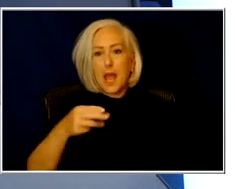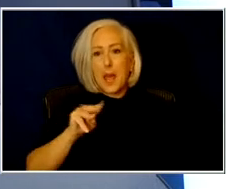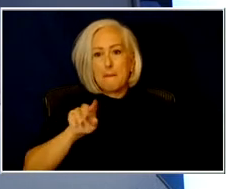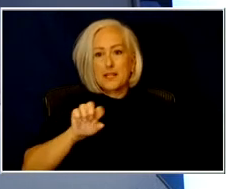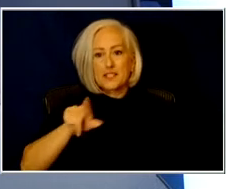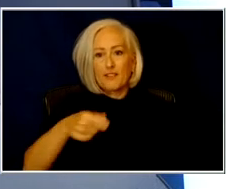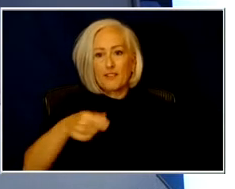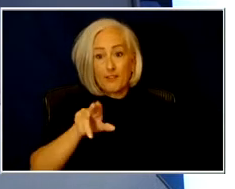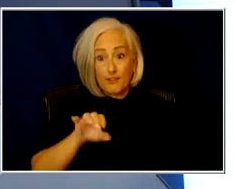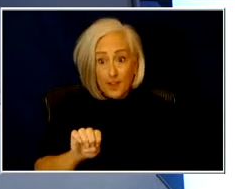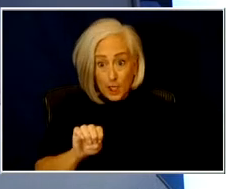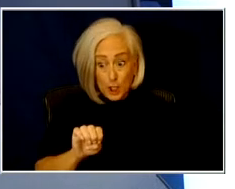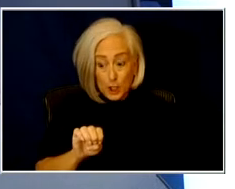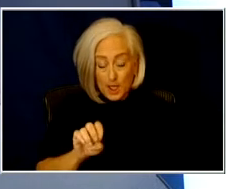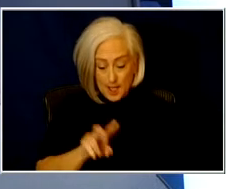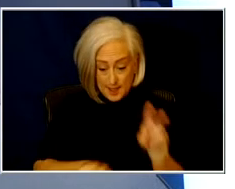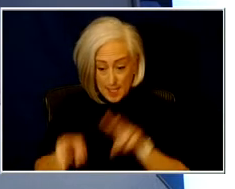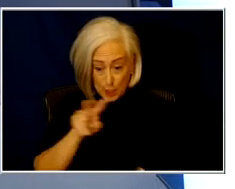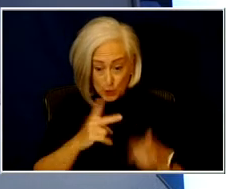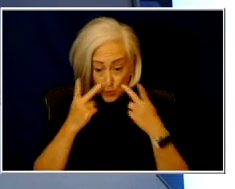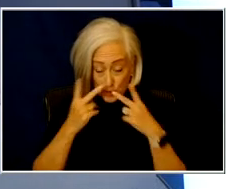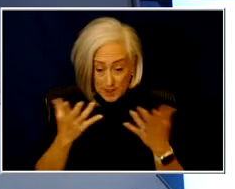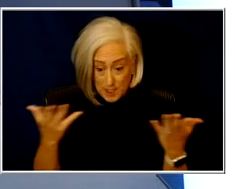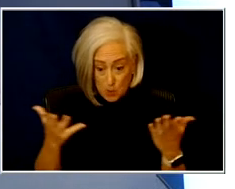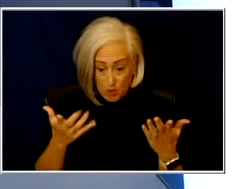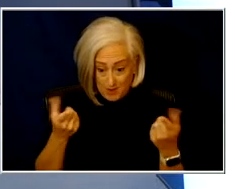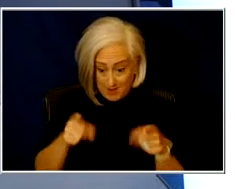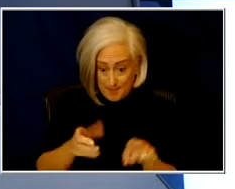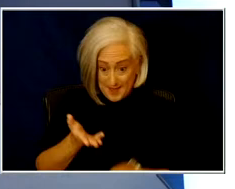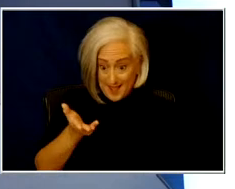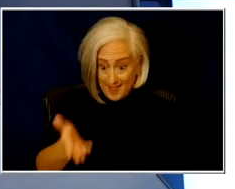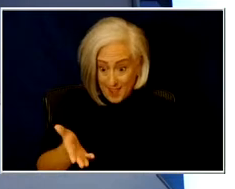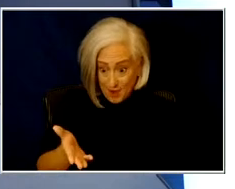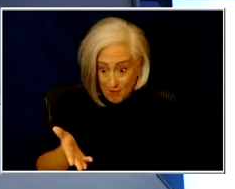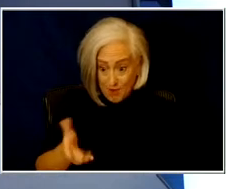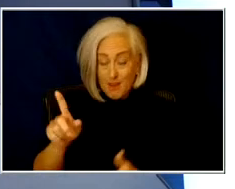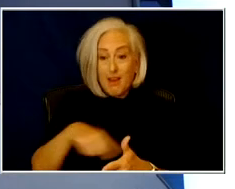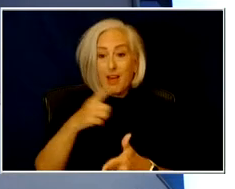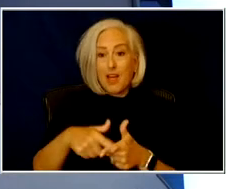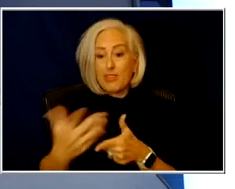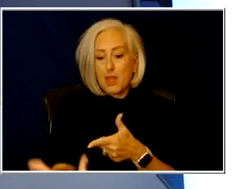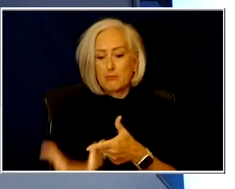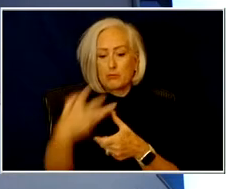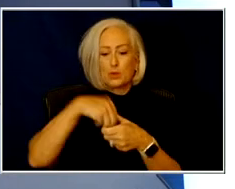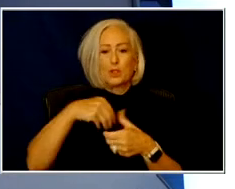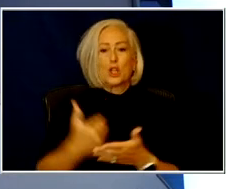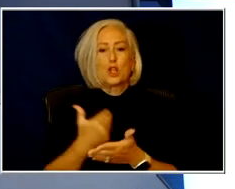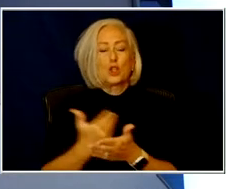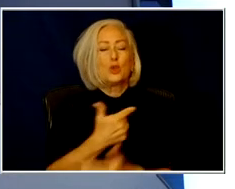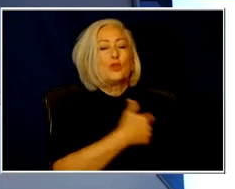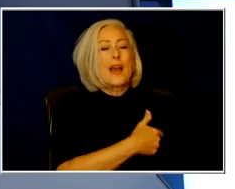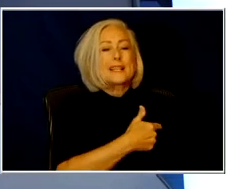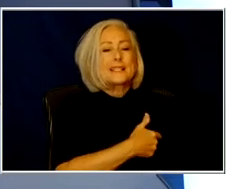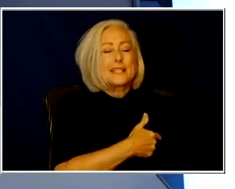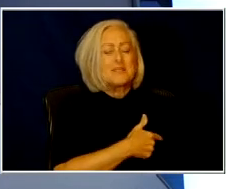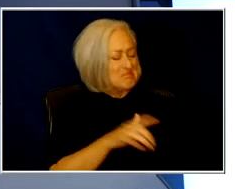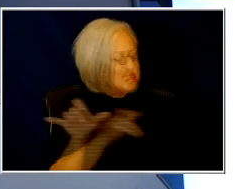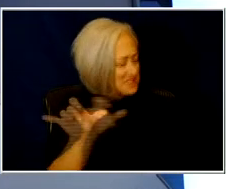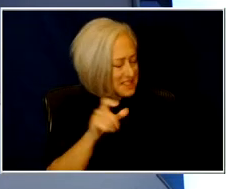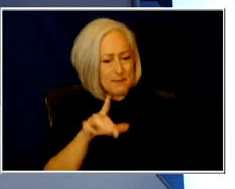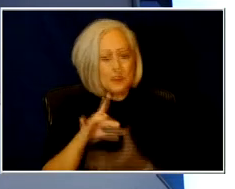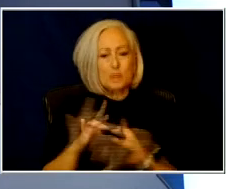to the current circulating influenza viruses just like you said that's right how has this changed now from